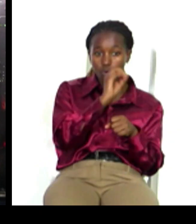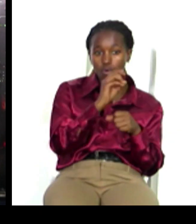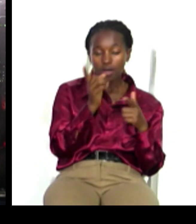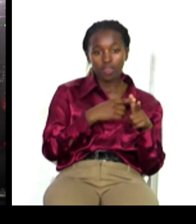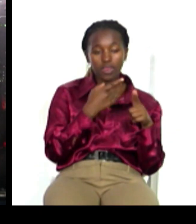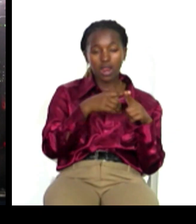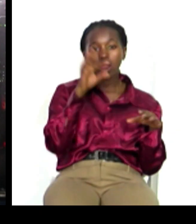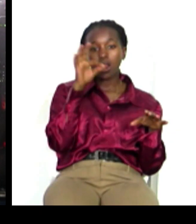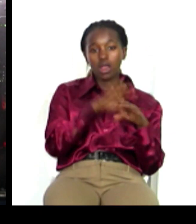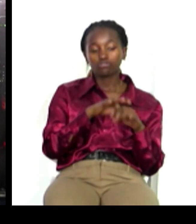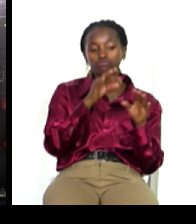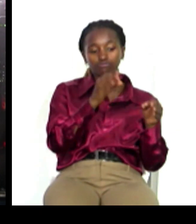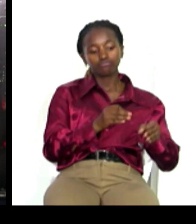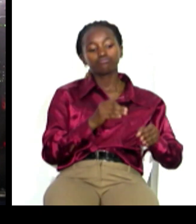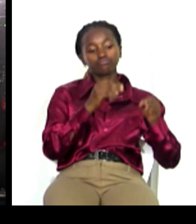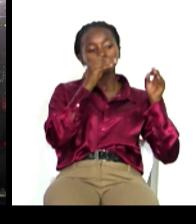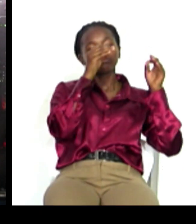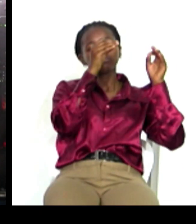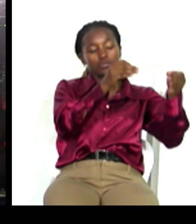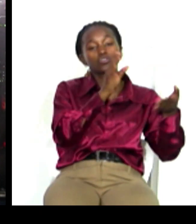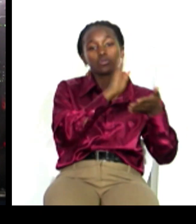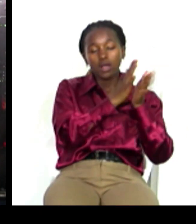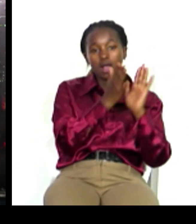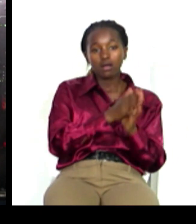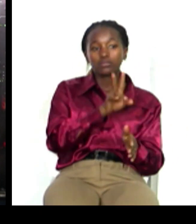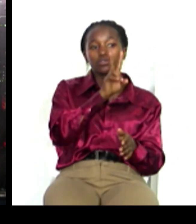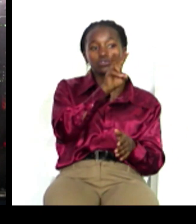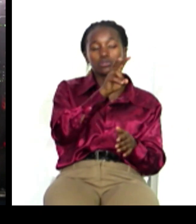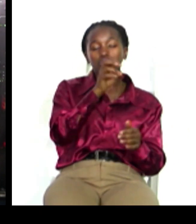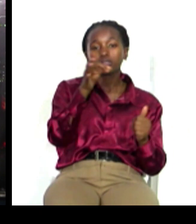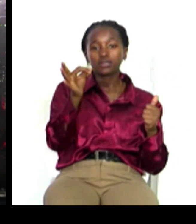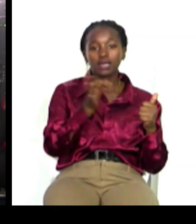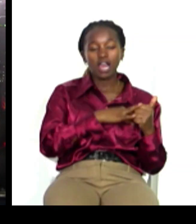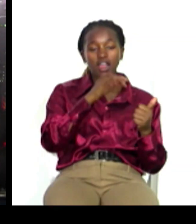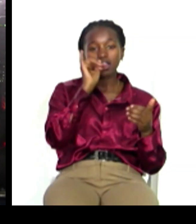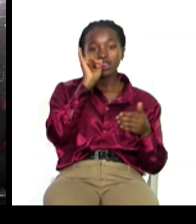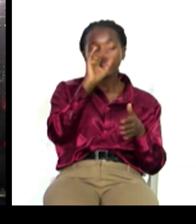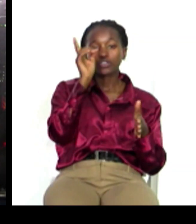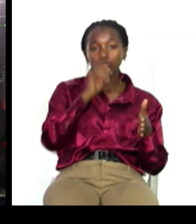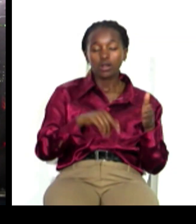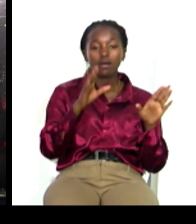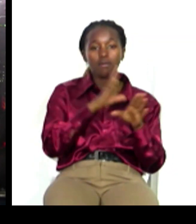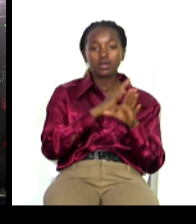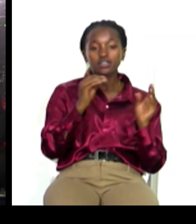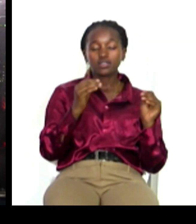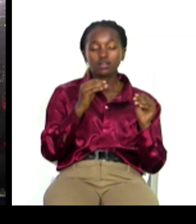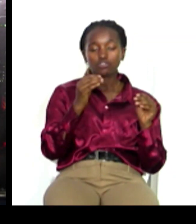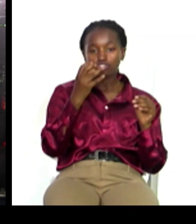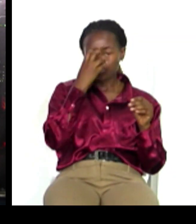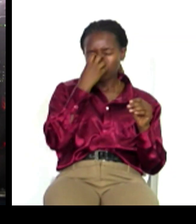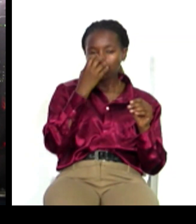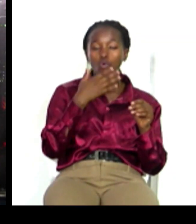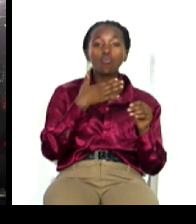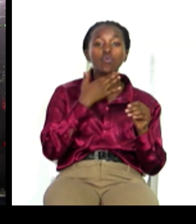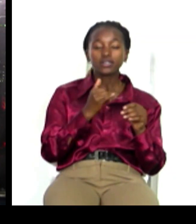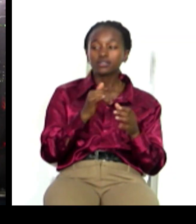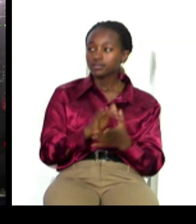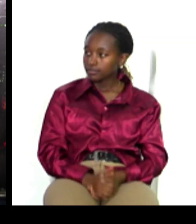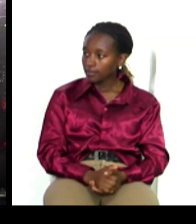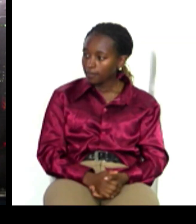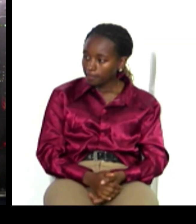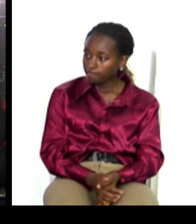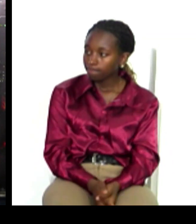to be pushed to 2028, and that is what the President of the Republic wants. 1 more sure year.